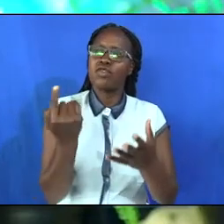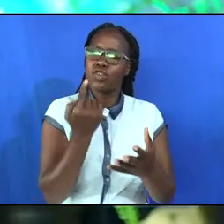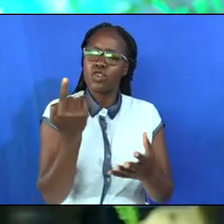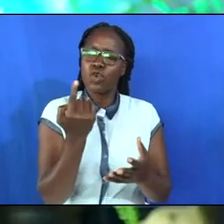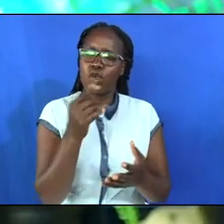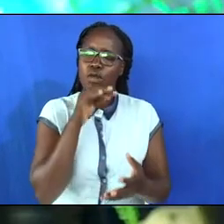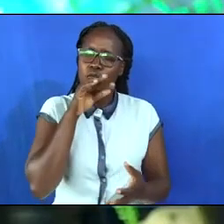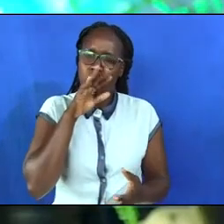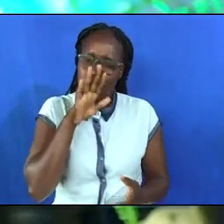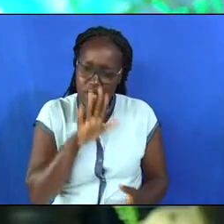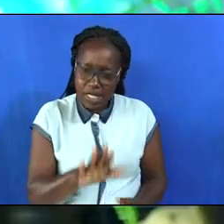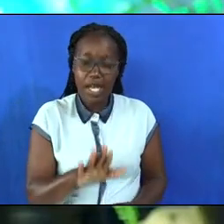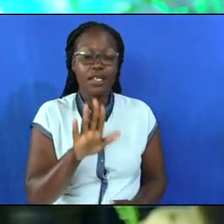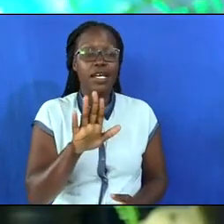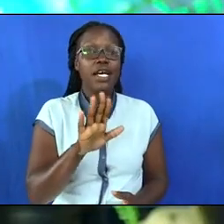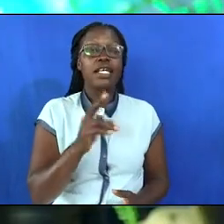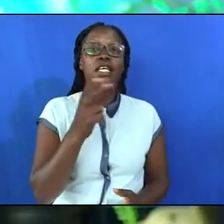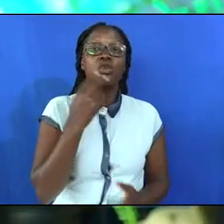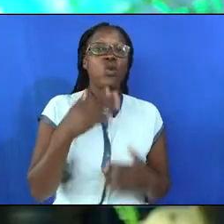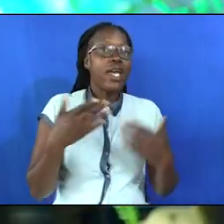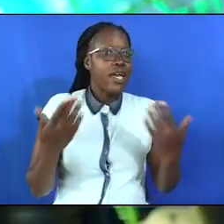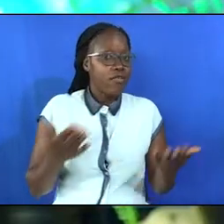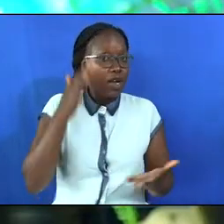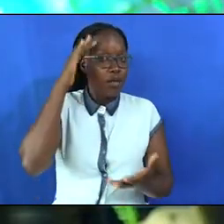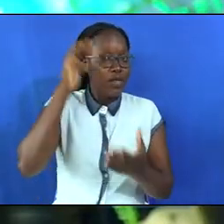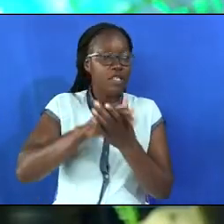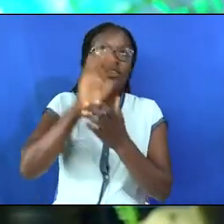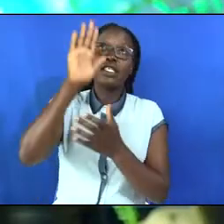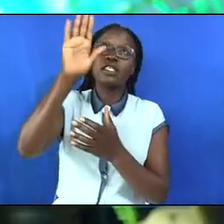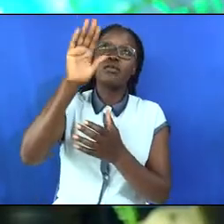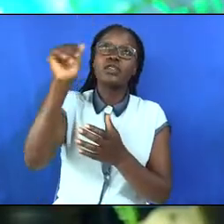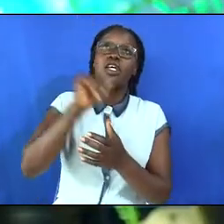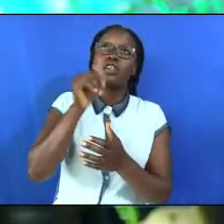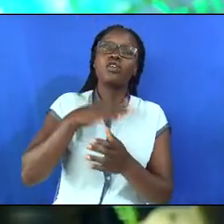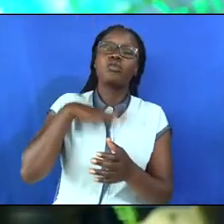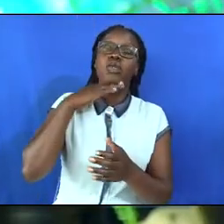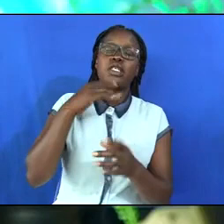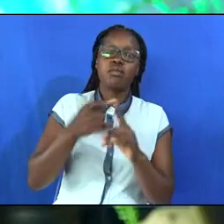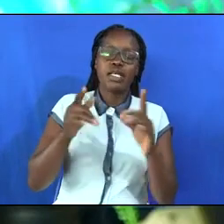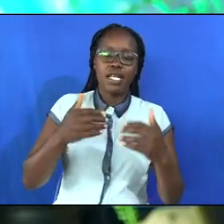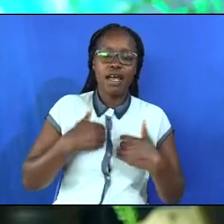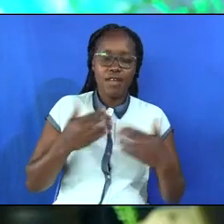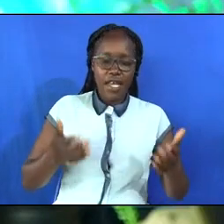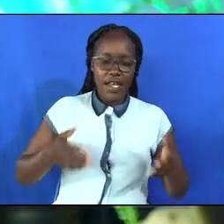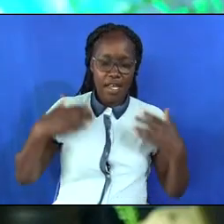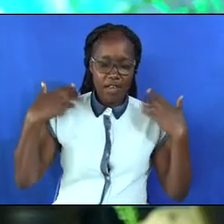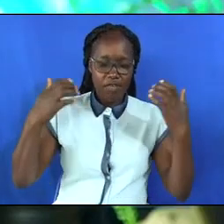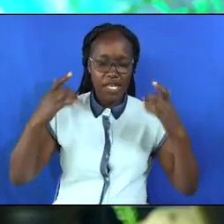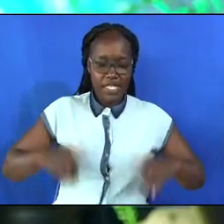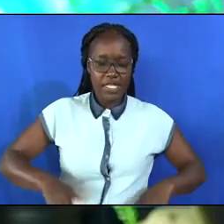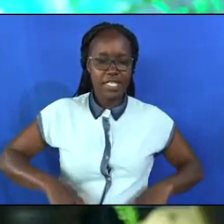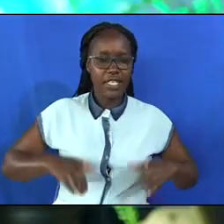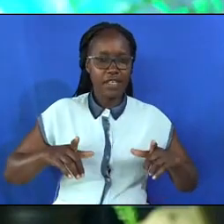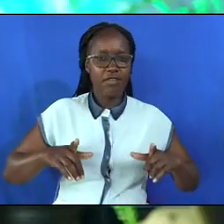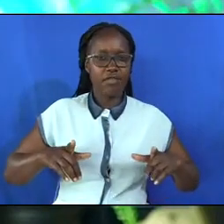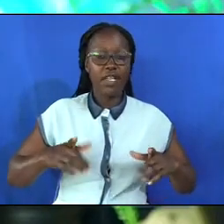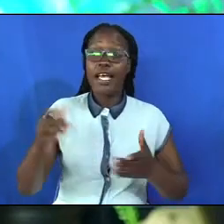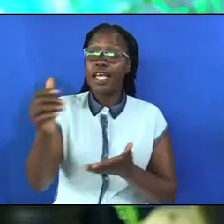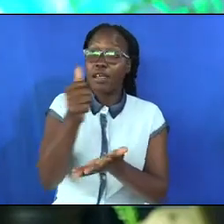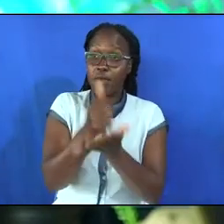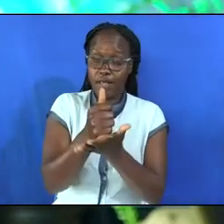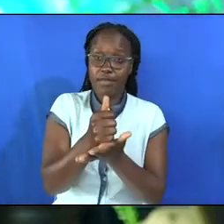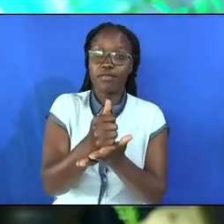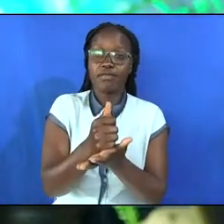his one and begotten Son, that whoever believes in him shall not perish but have eternal life."